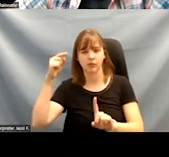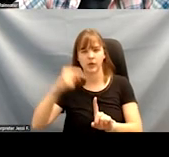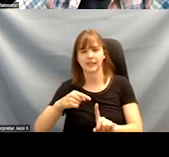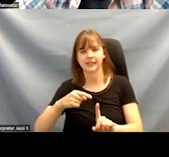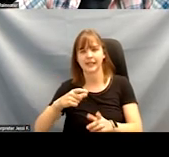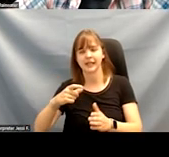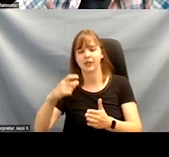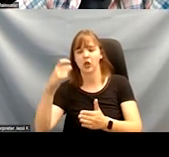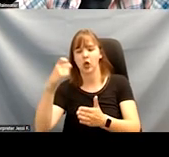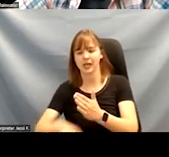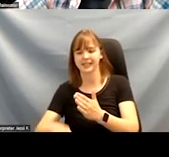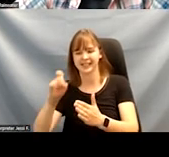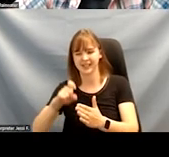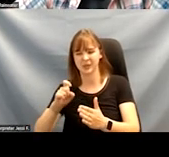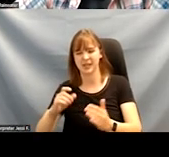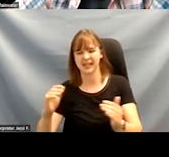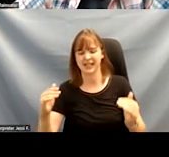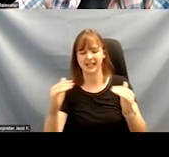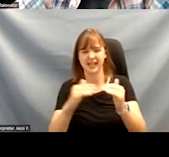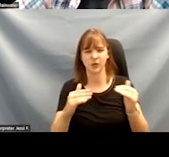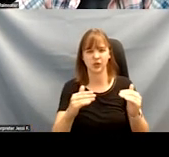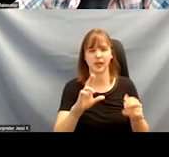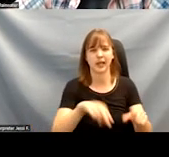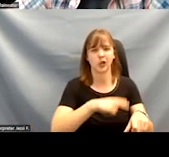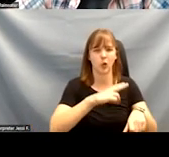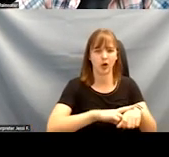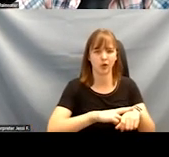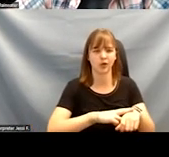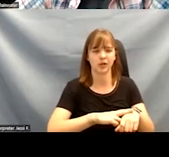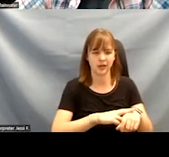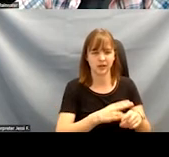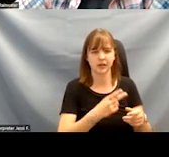same level of our normal ingredients that we buy in bulk.